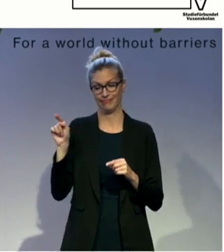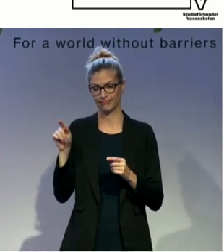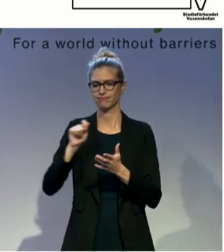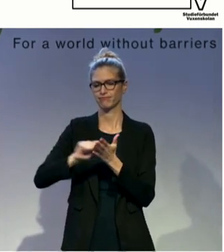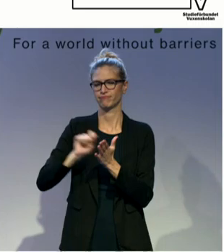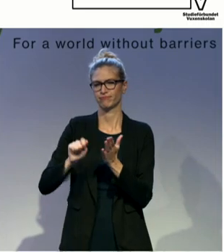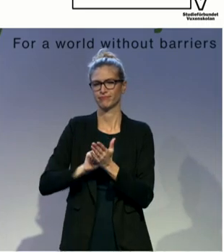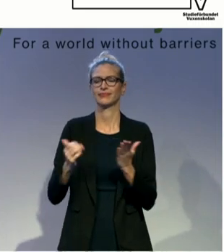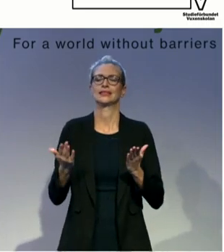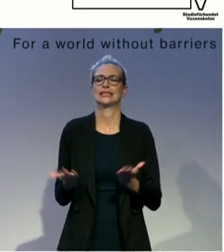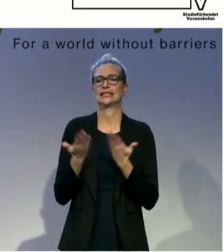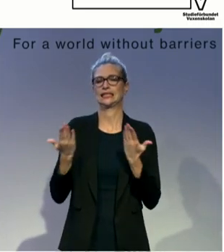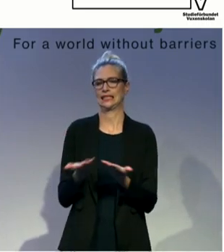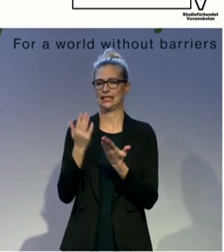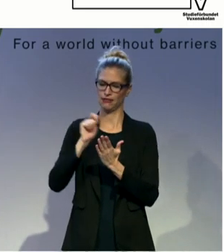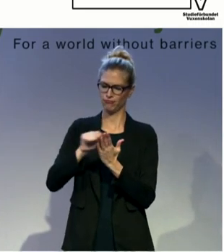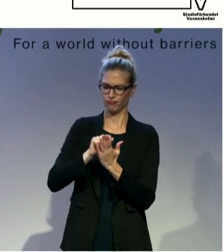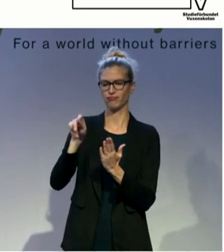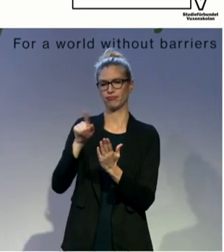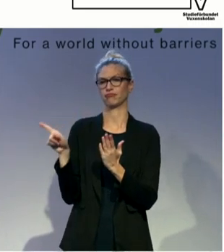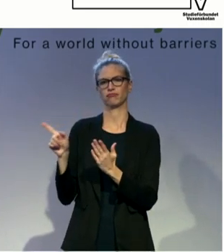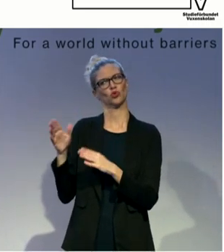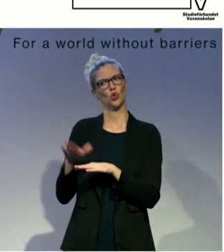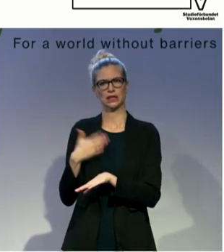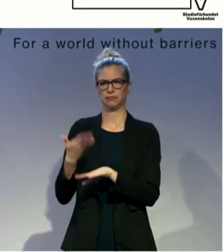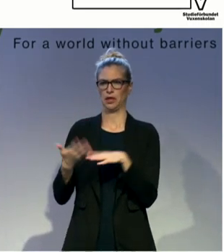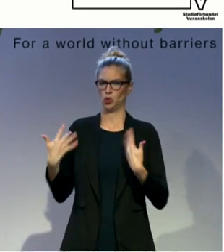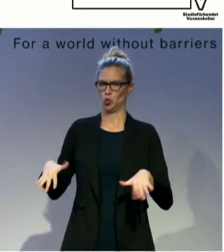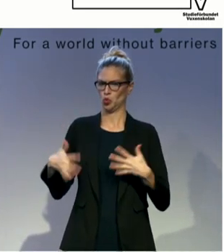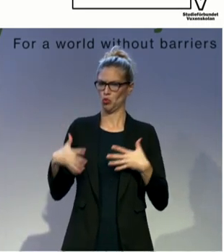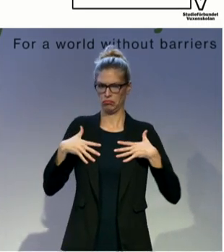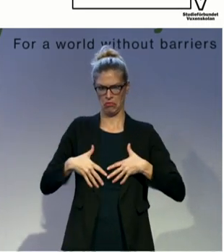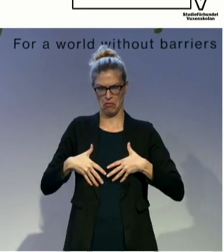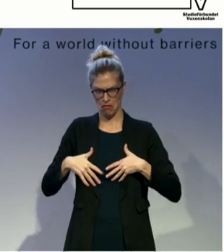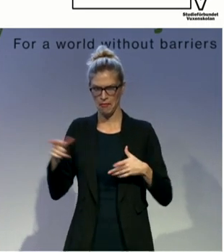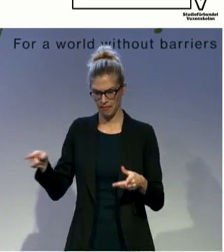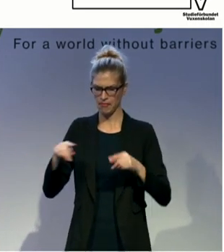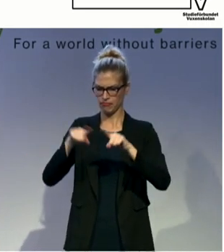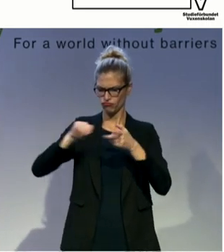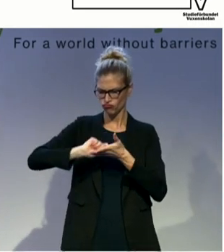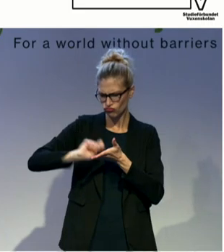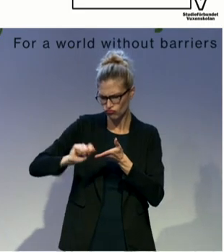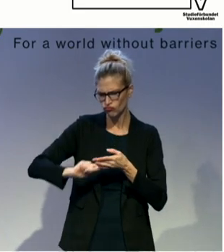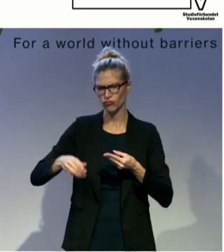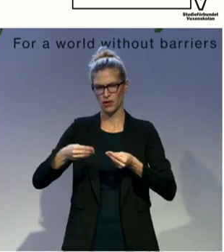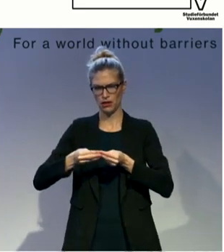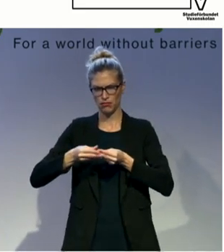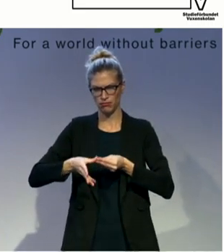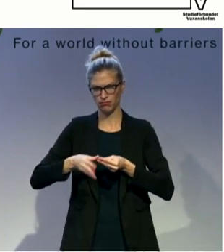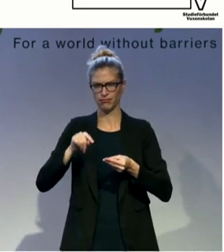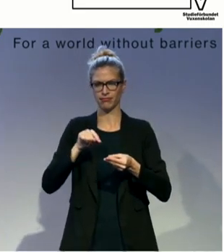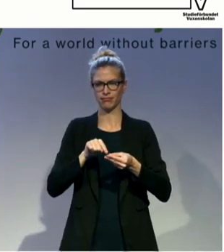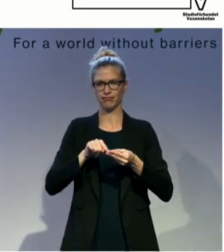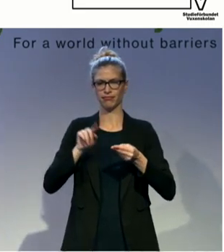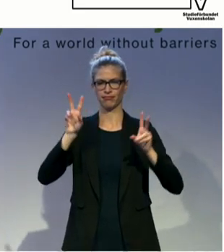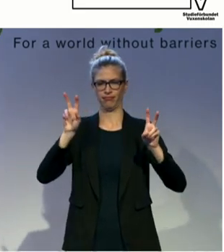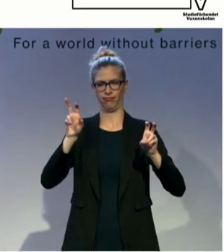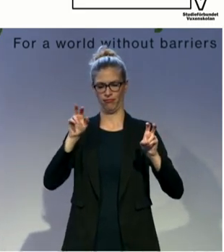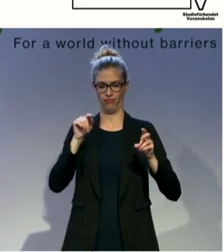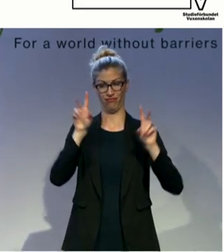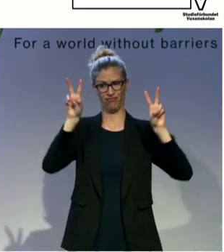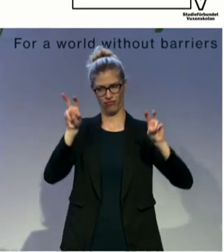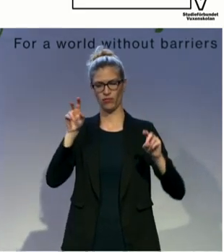study circle material, My Choice, My Election. We designed a study circle that focuses